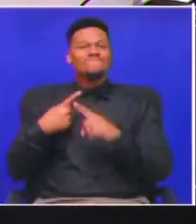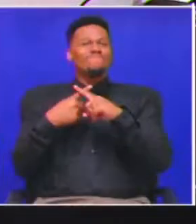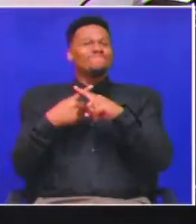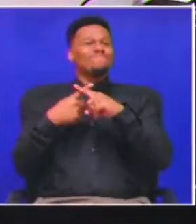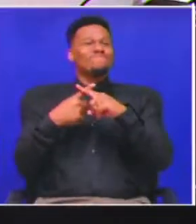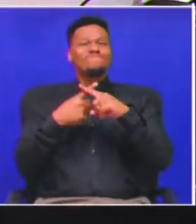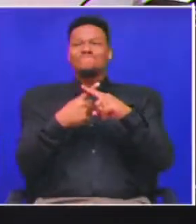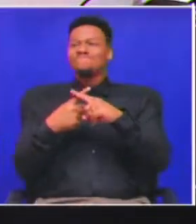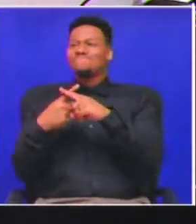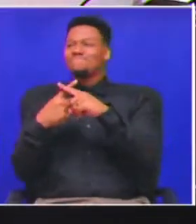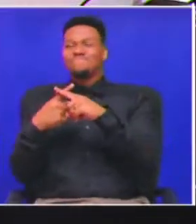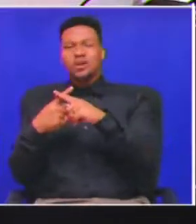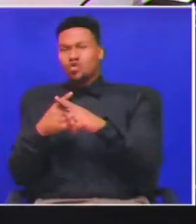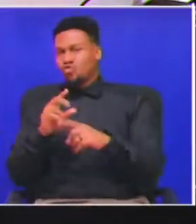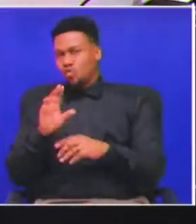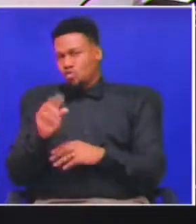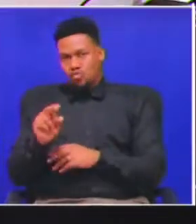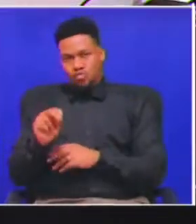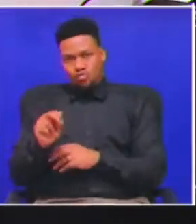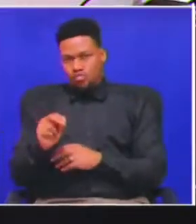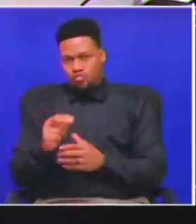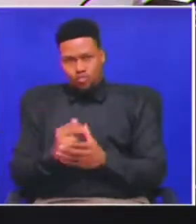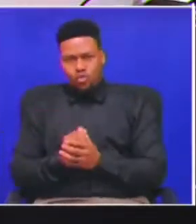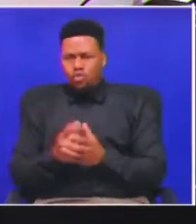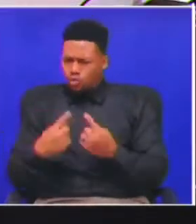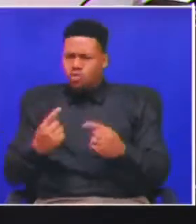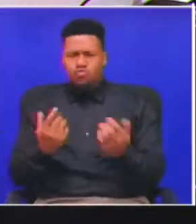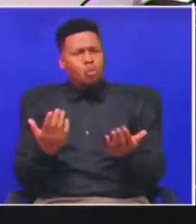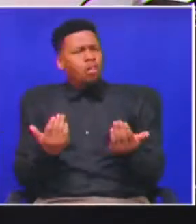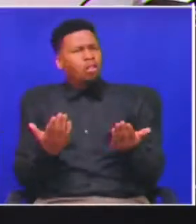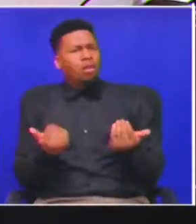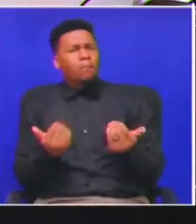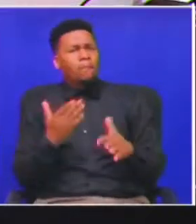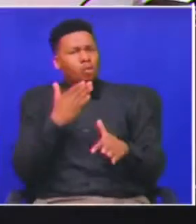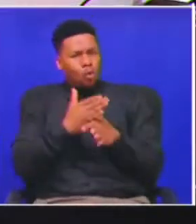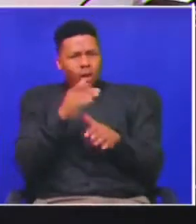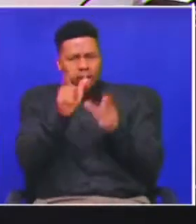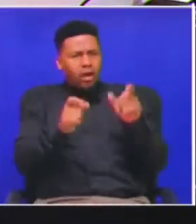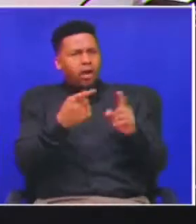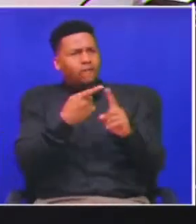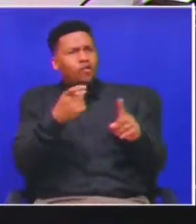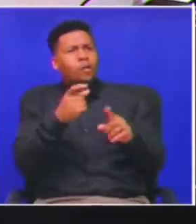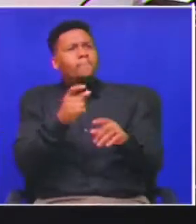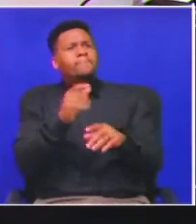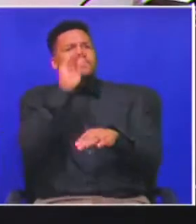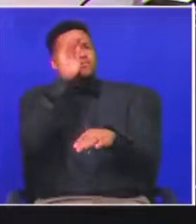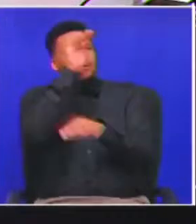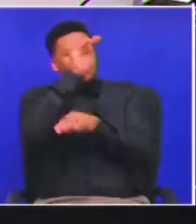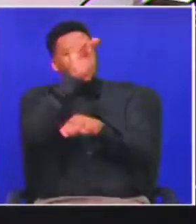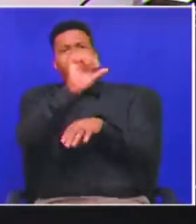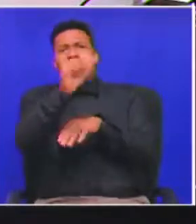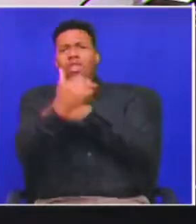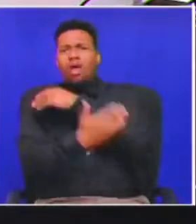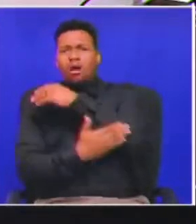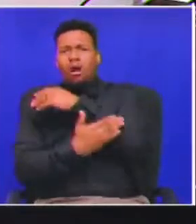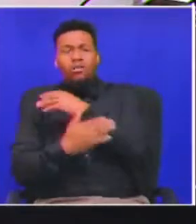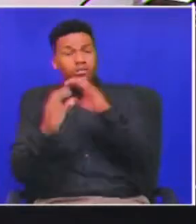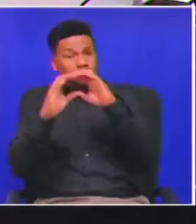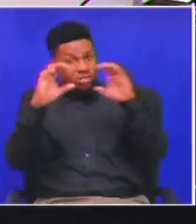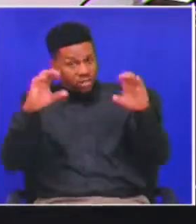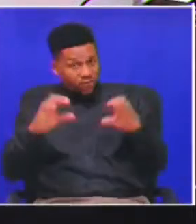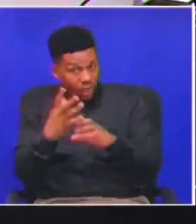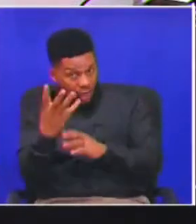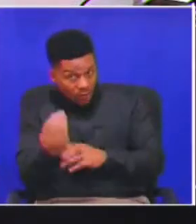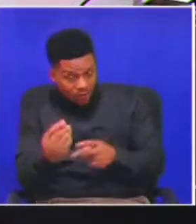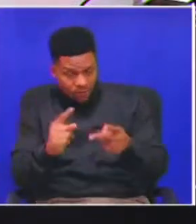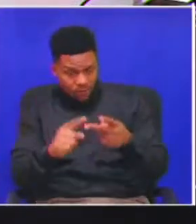we've always welcomed workers from other countries who are certificated, who are documented. And